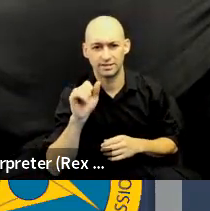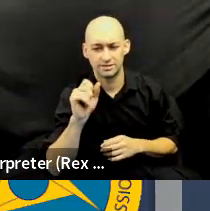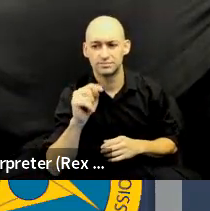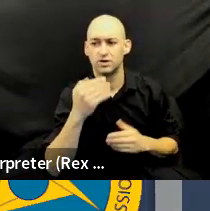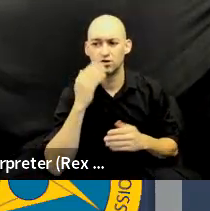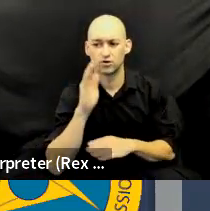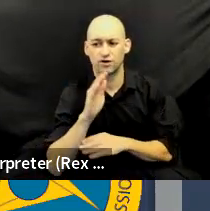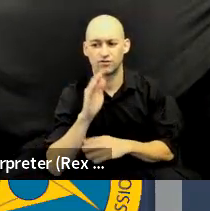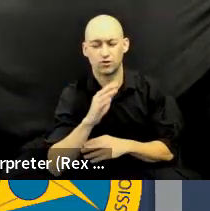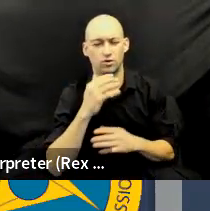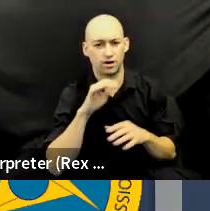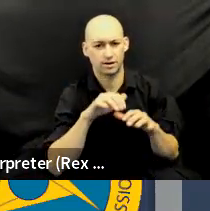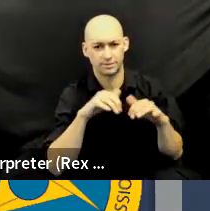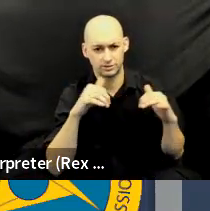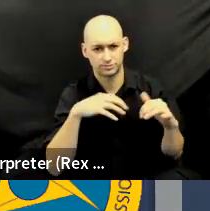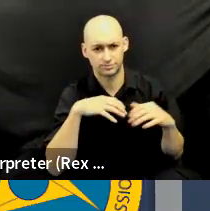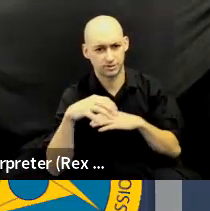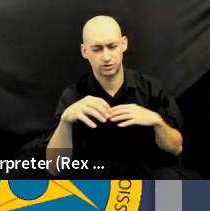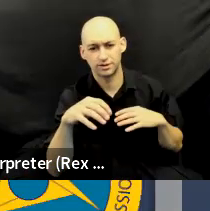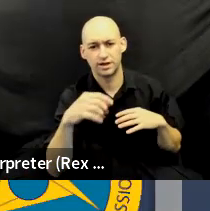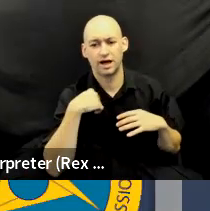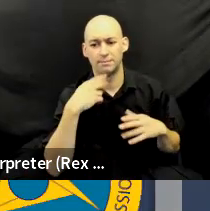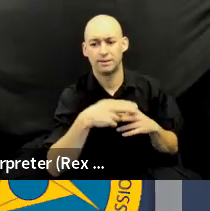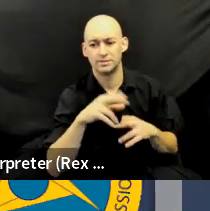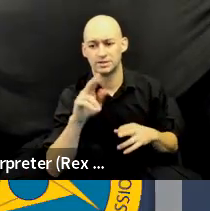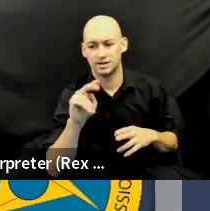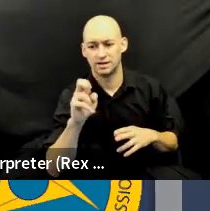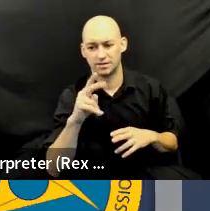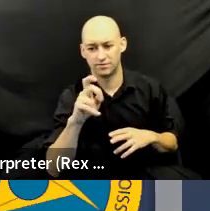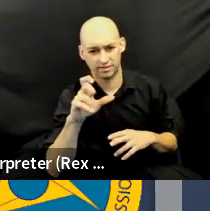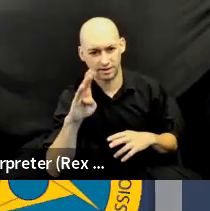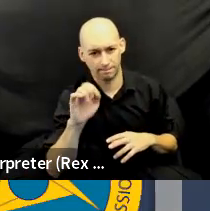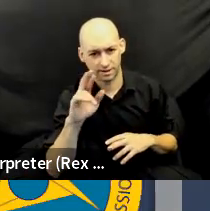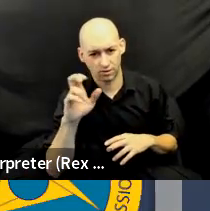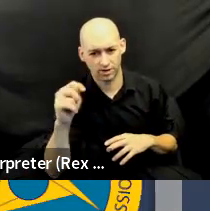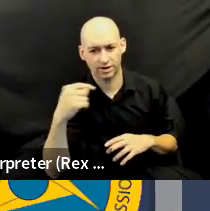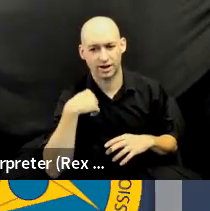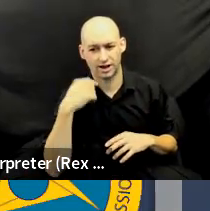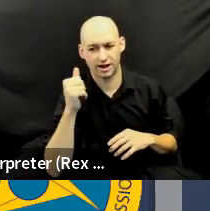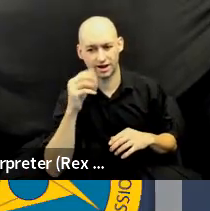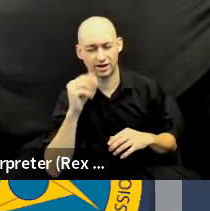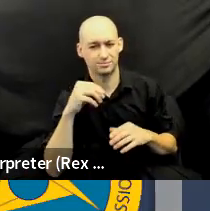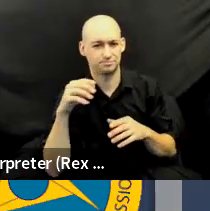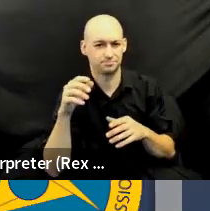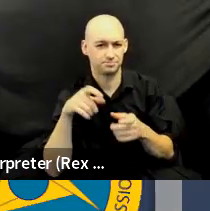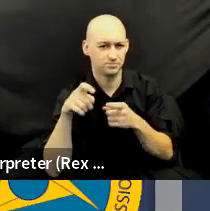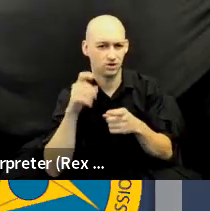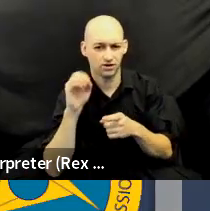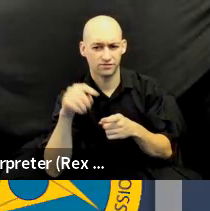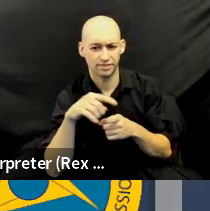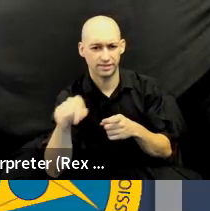afternoon, commissioners. I'm Nafili Barrett, Chair of the Rural Counties Task Force and Executive Director of the Mendocino Council of